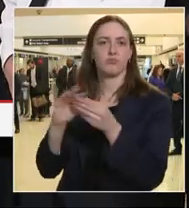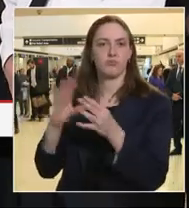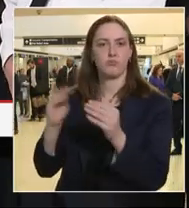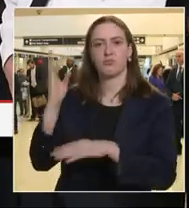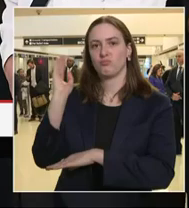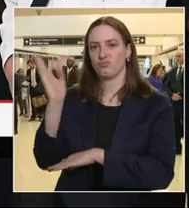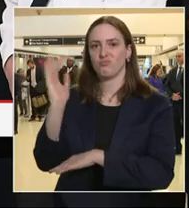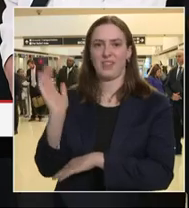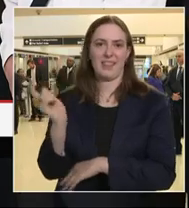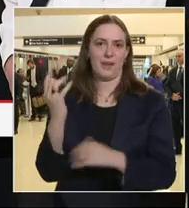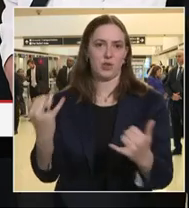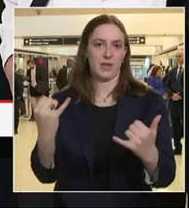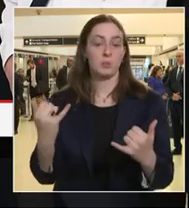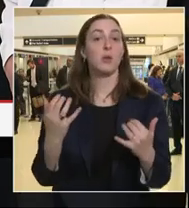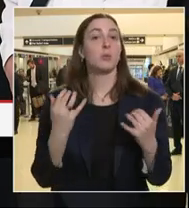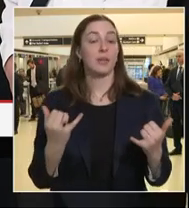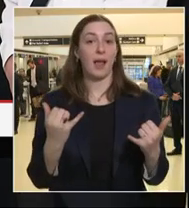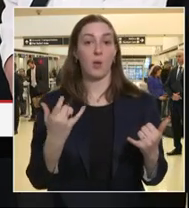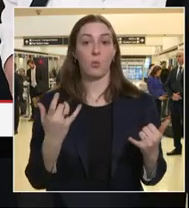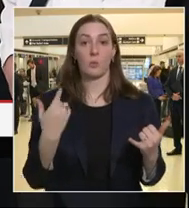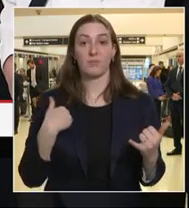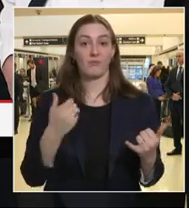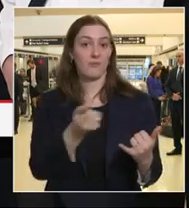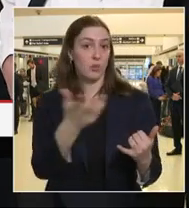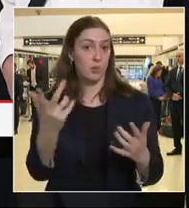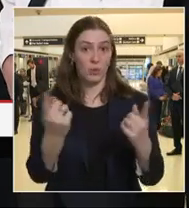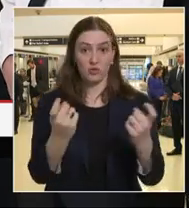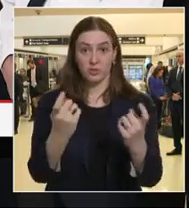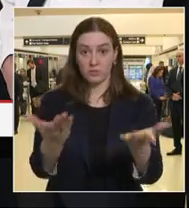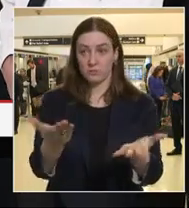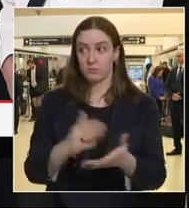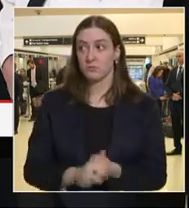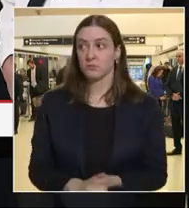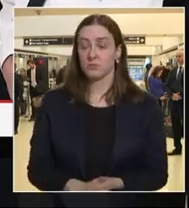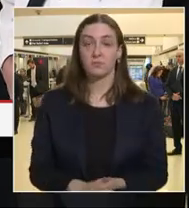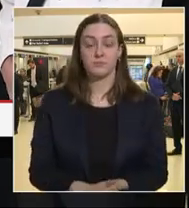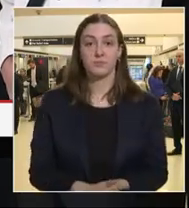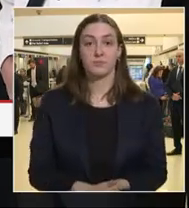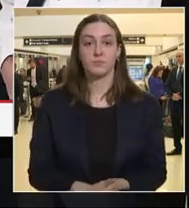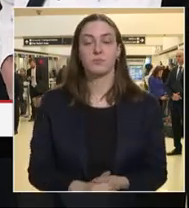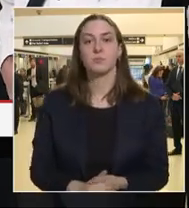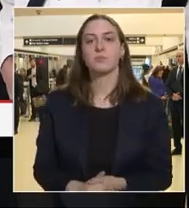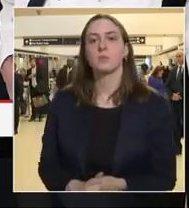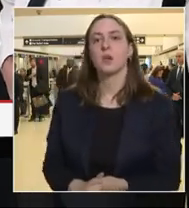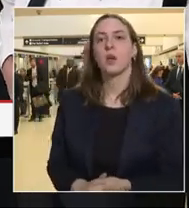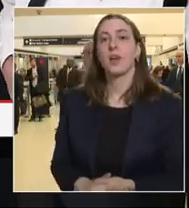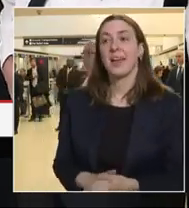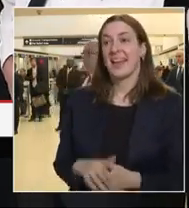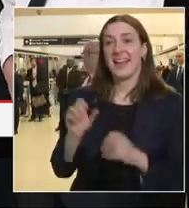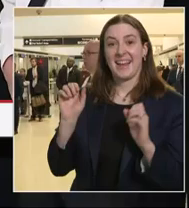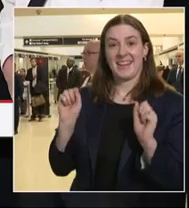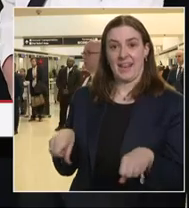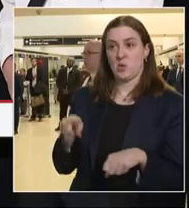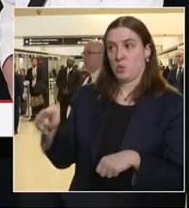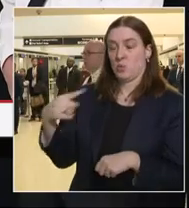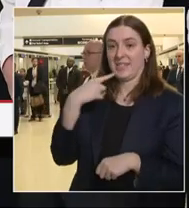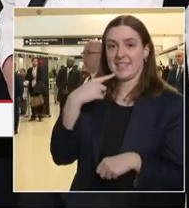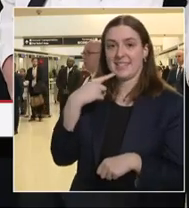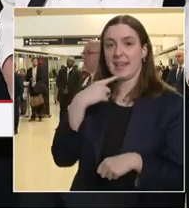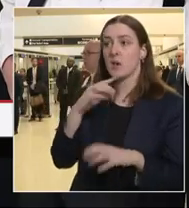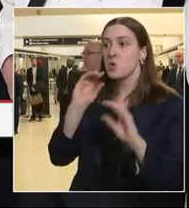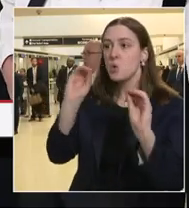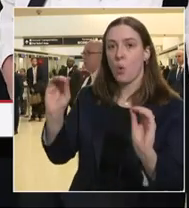So at this point, we can take a few questions. Yes? Can you say without a shadow of a doubt that people